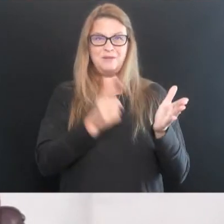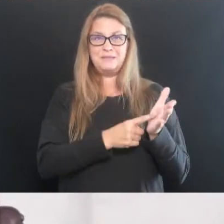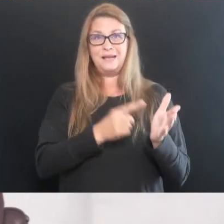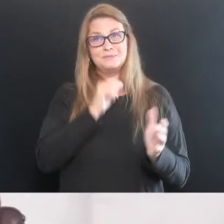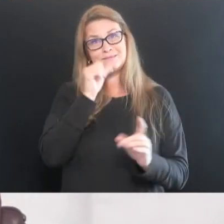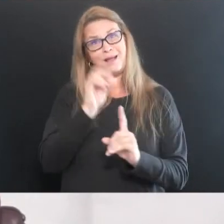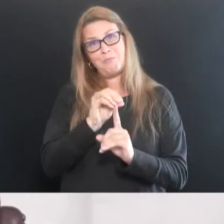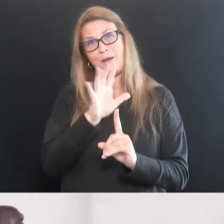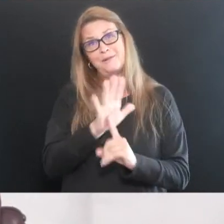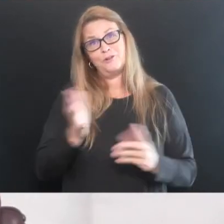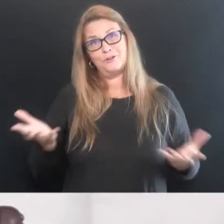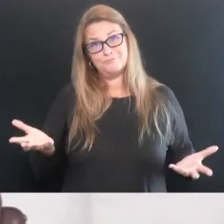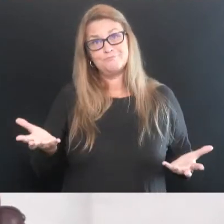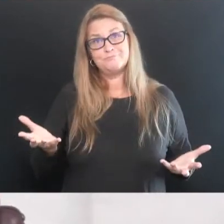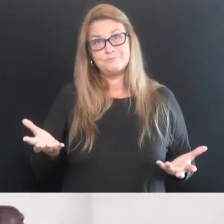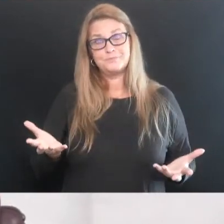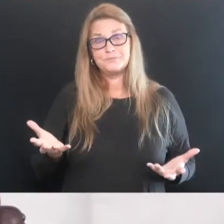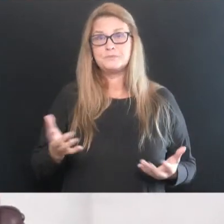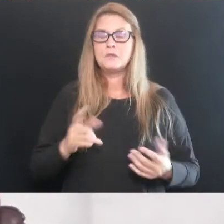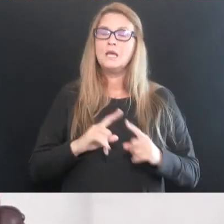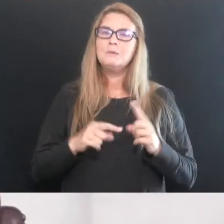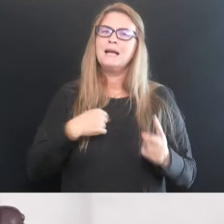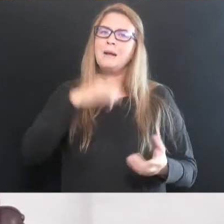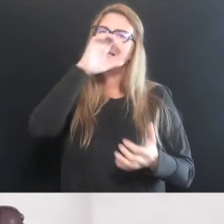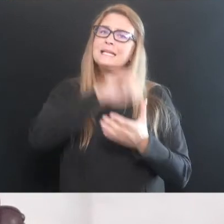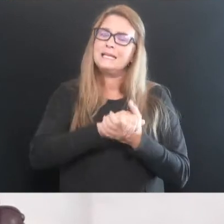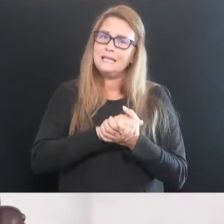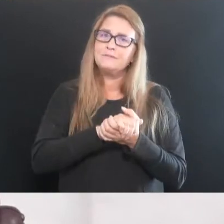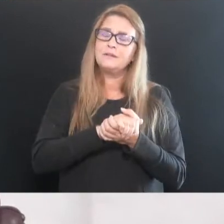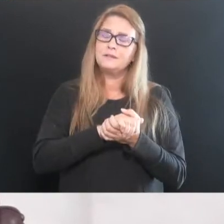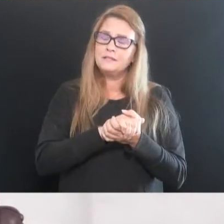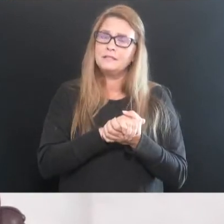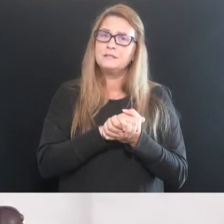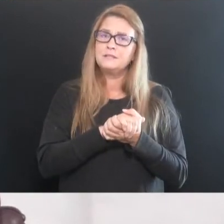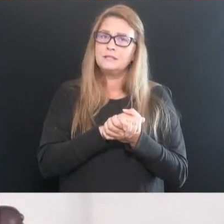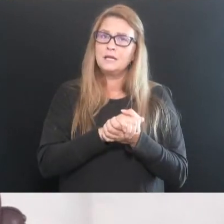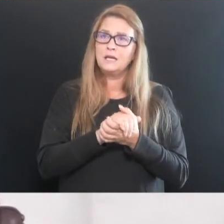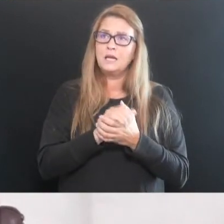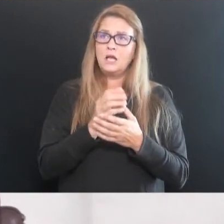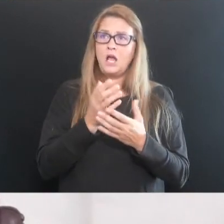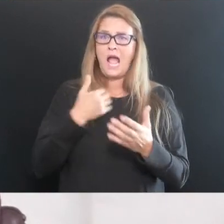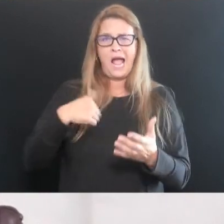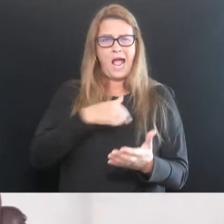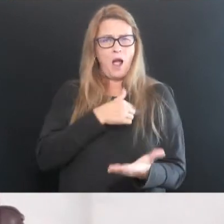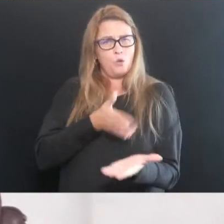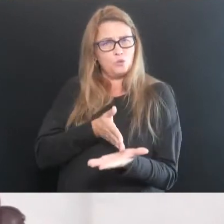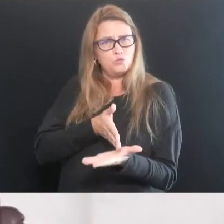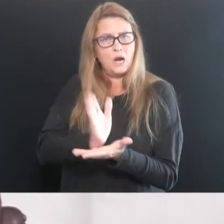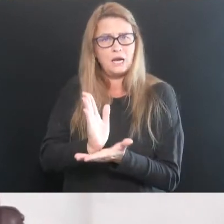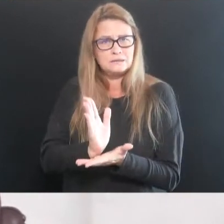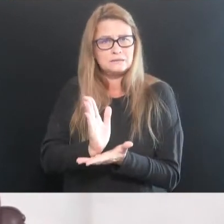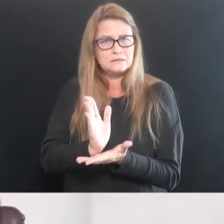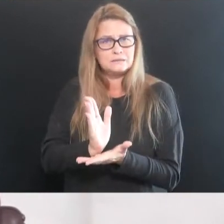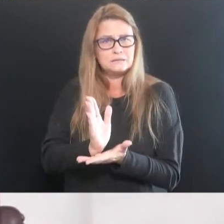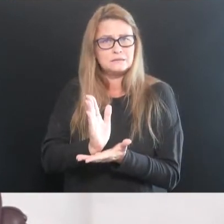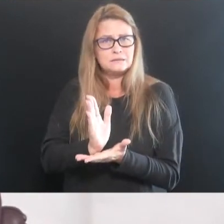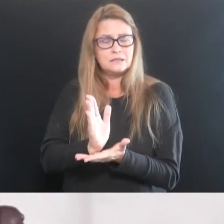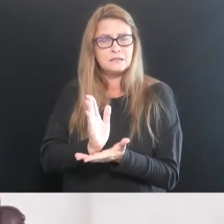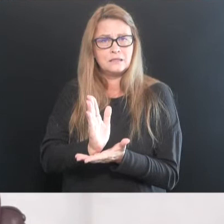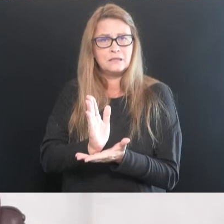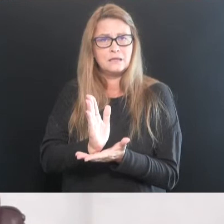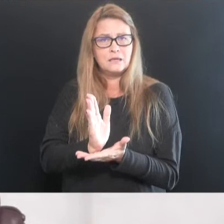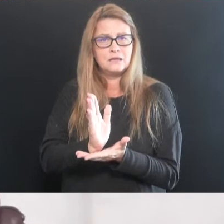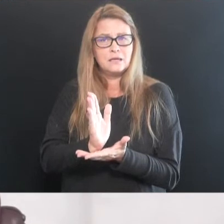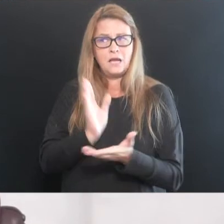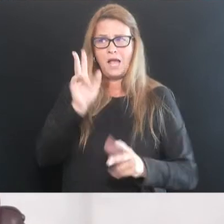popular, but I believe that our freedoms and our rights